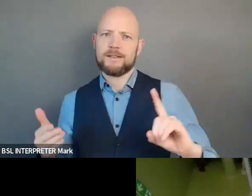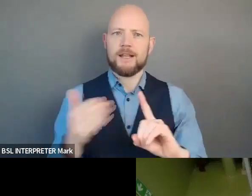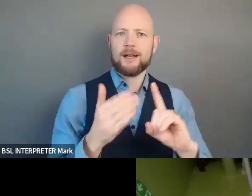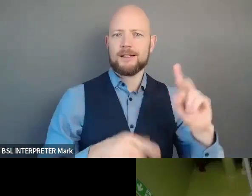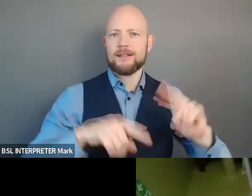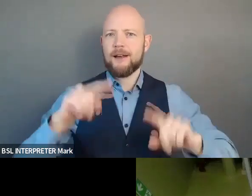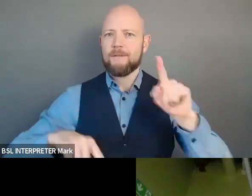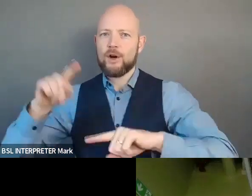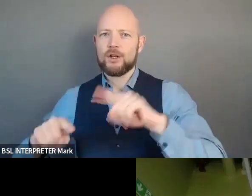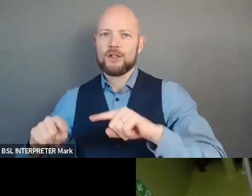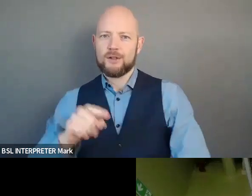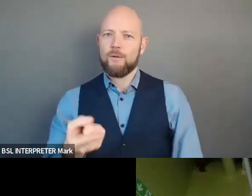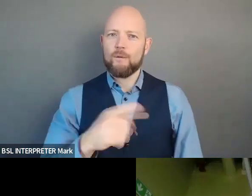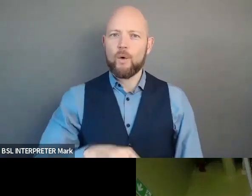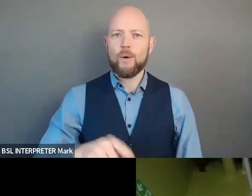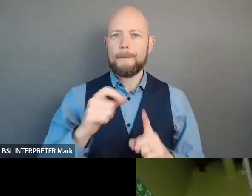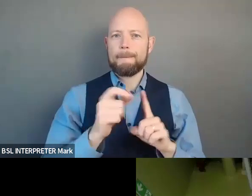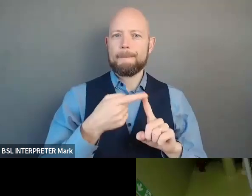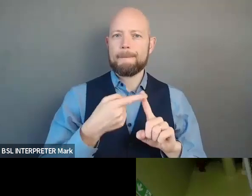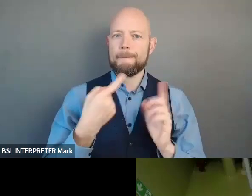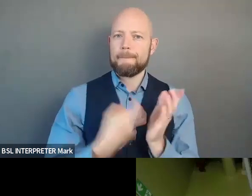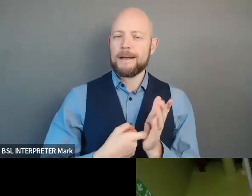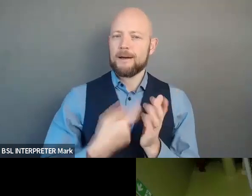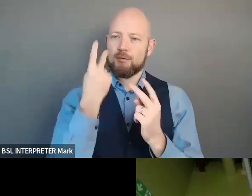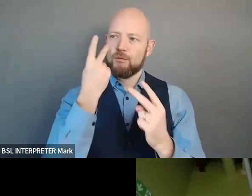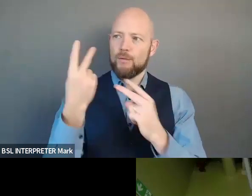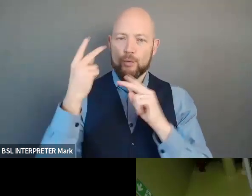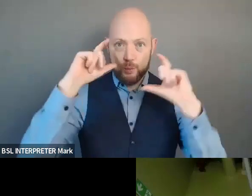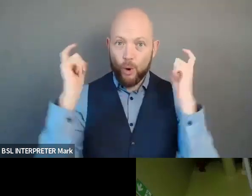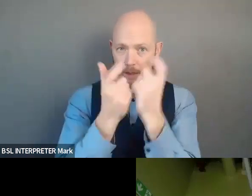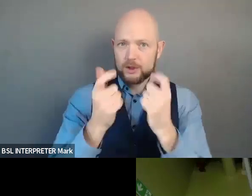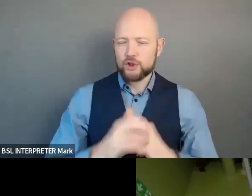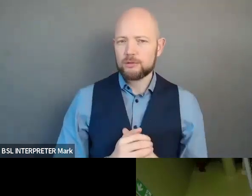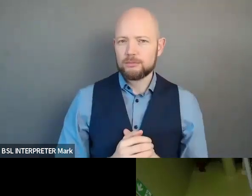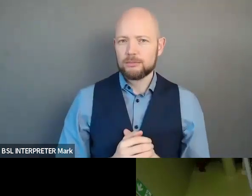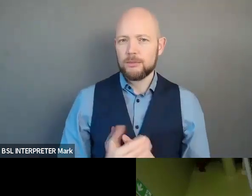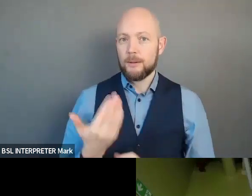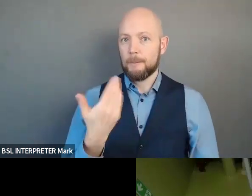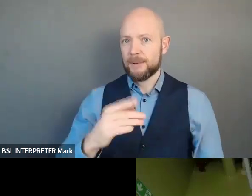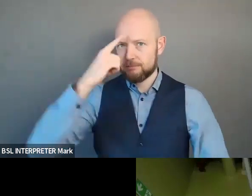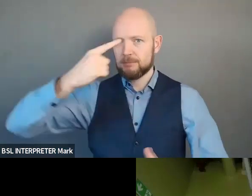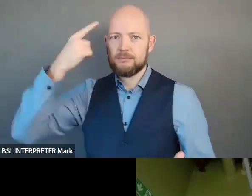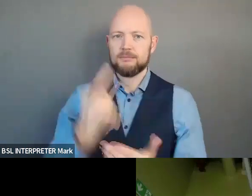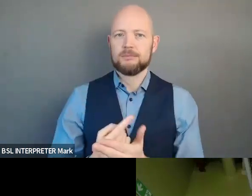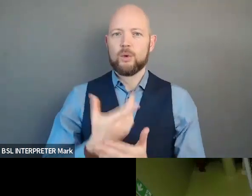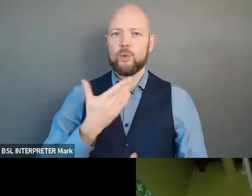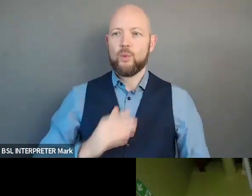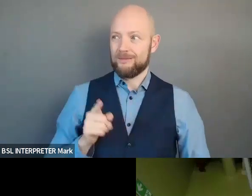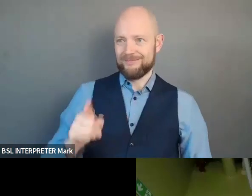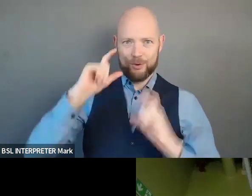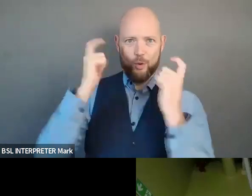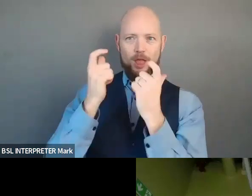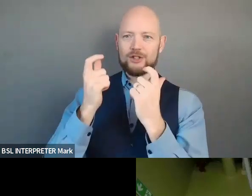peer review college. We set out very deliberately and very explicitly that we wanted the peer review college to